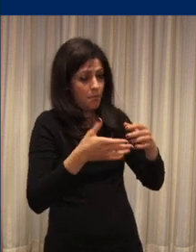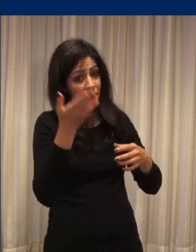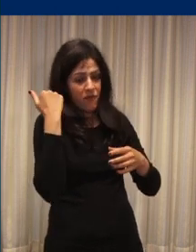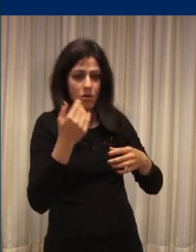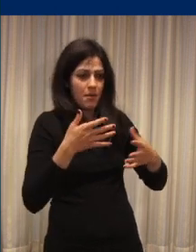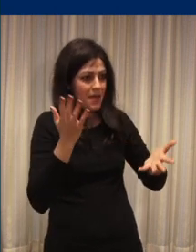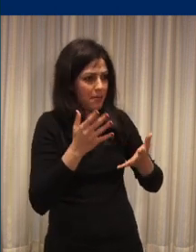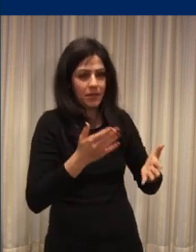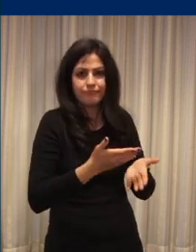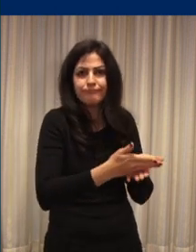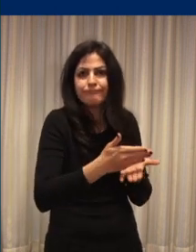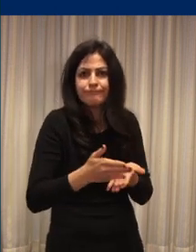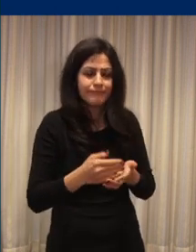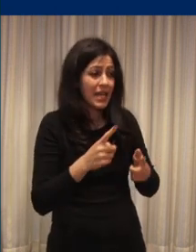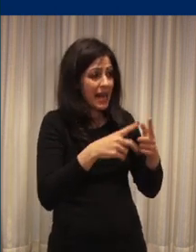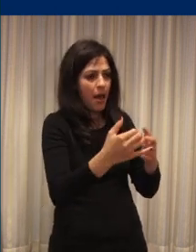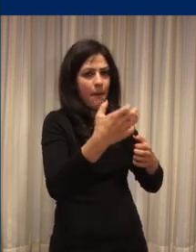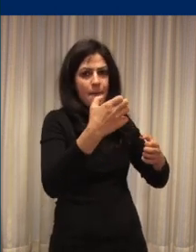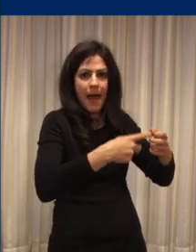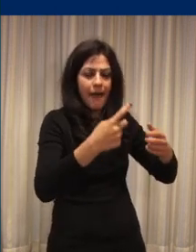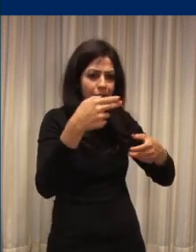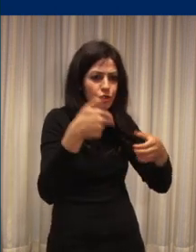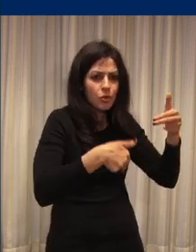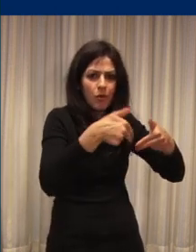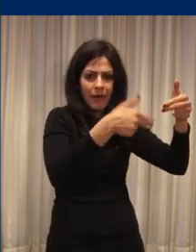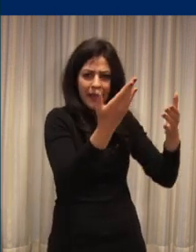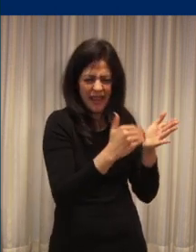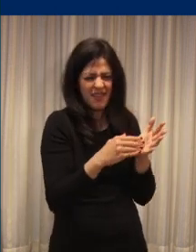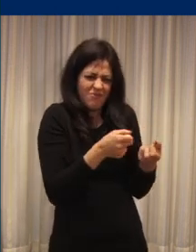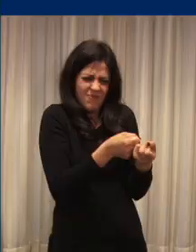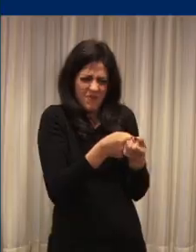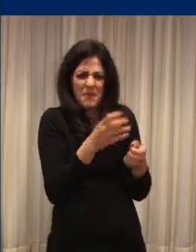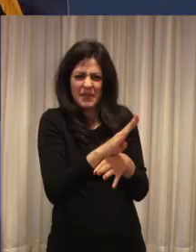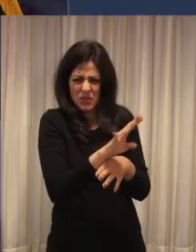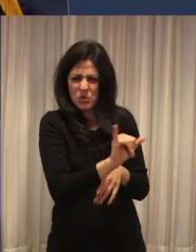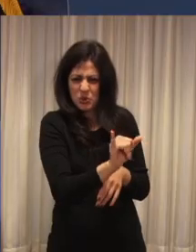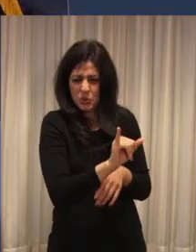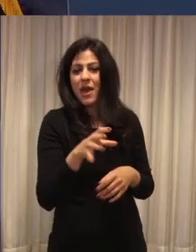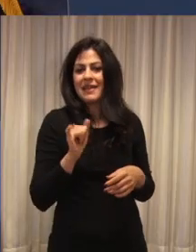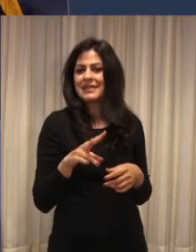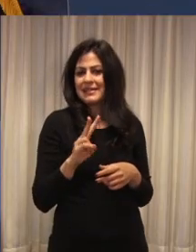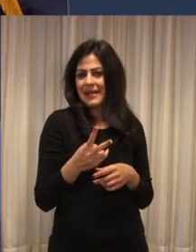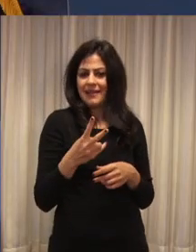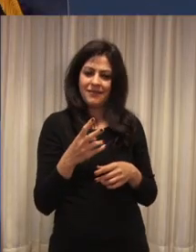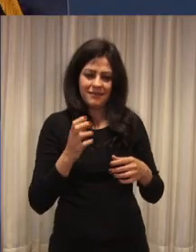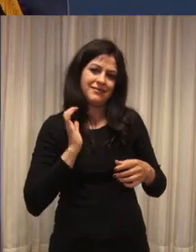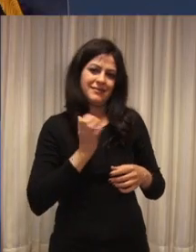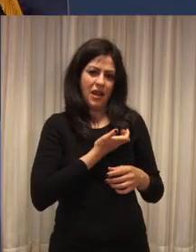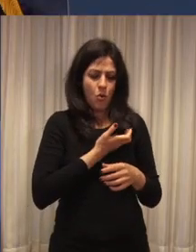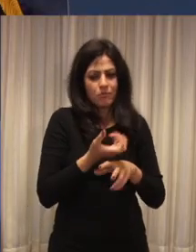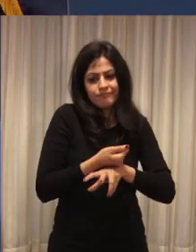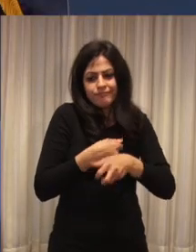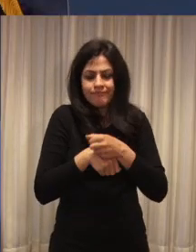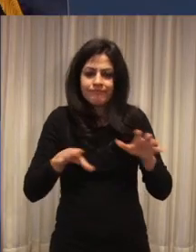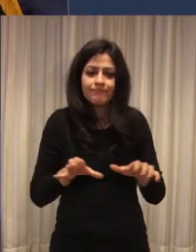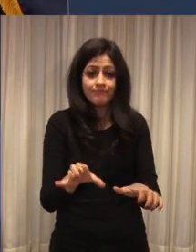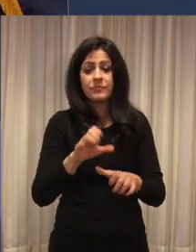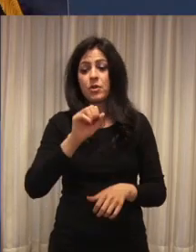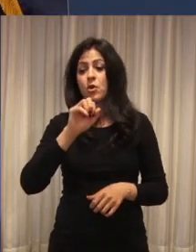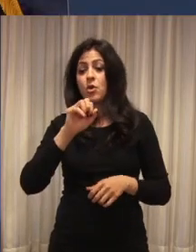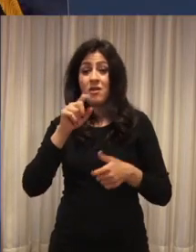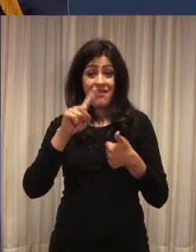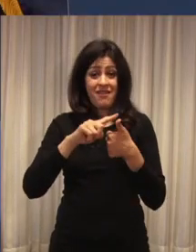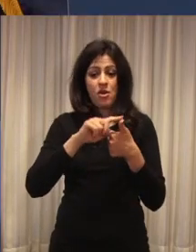to do that quickly and to do that smartly. So that's really what the second effort here is. We've got recover